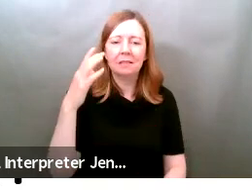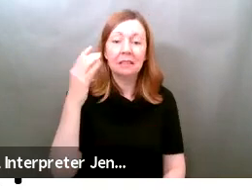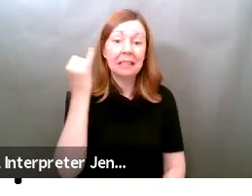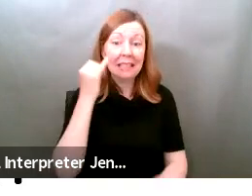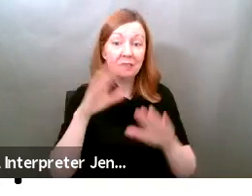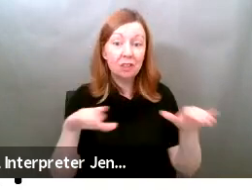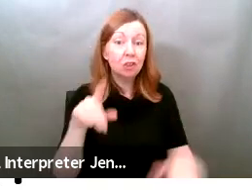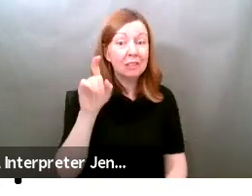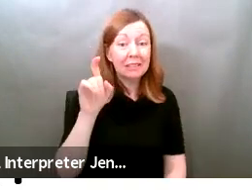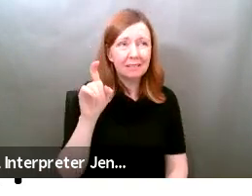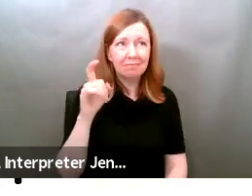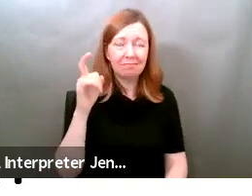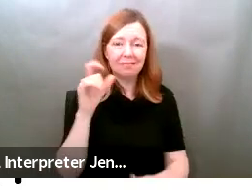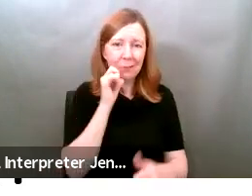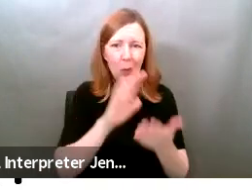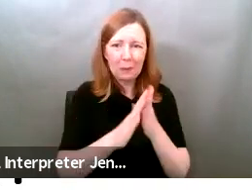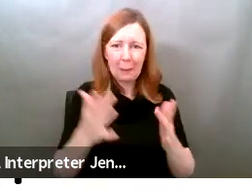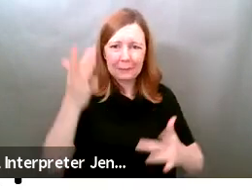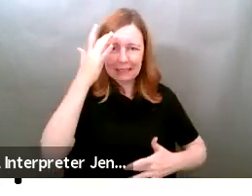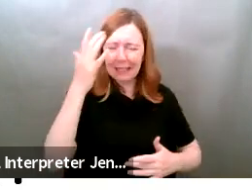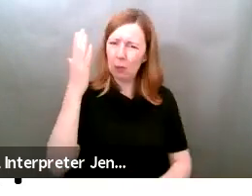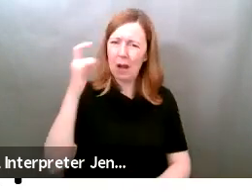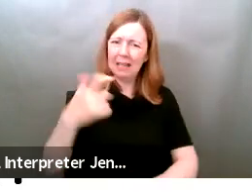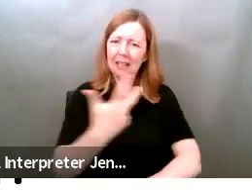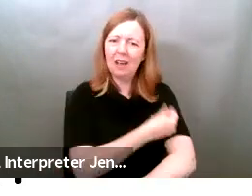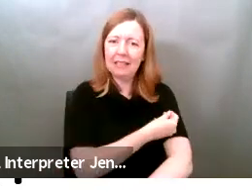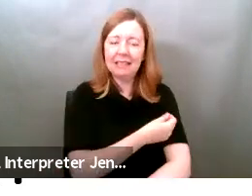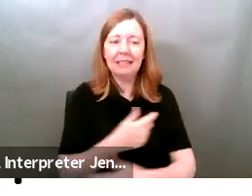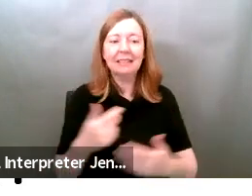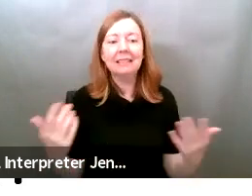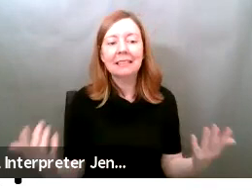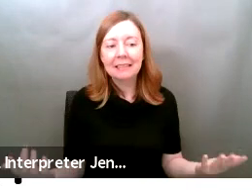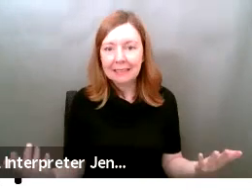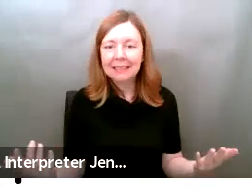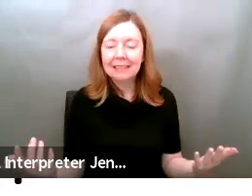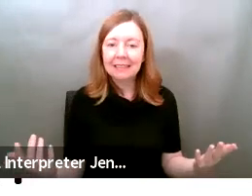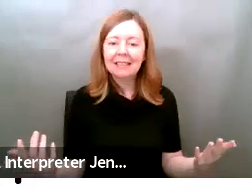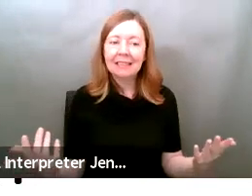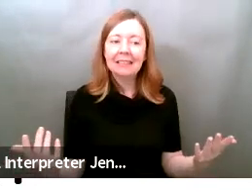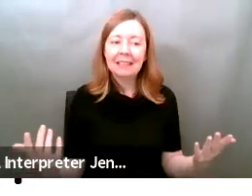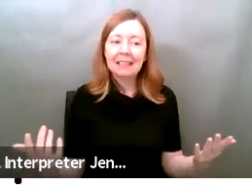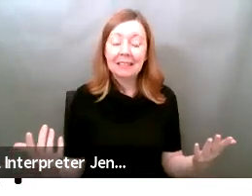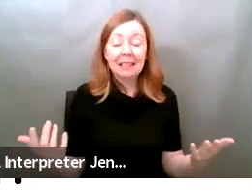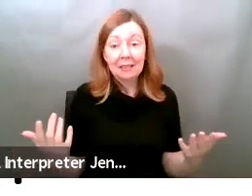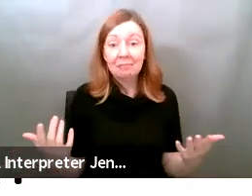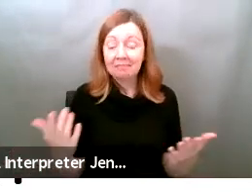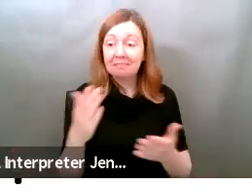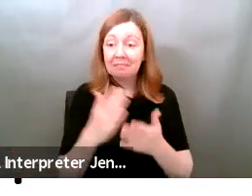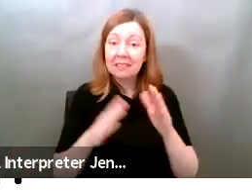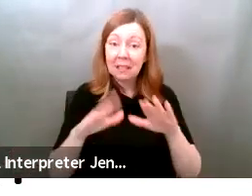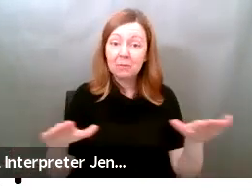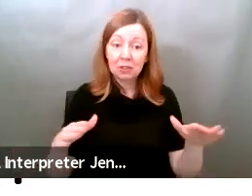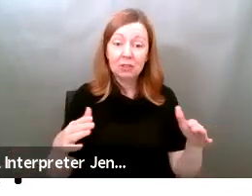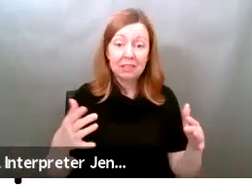it? They don't get sick from COVID. And as I said, you know, while we probably each know some children who